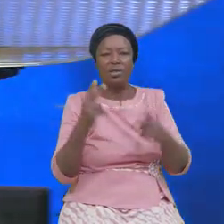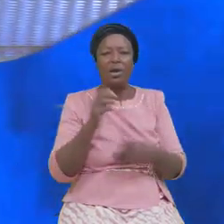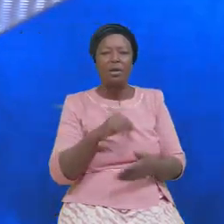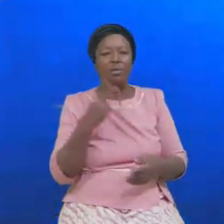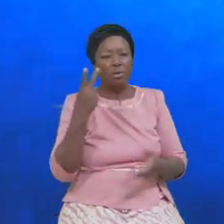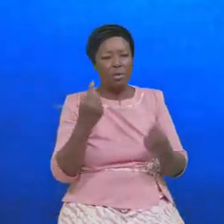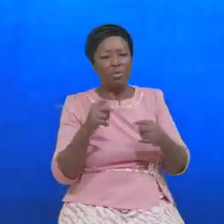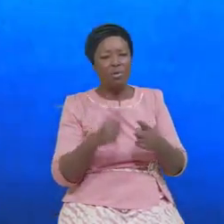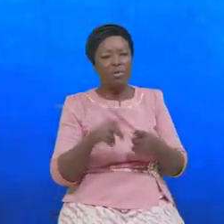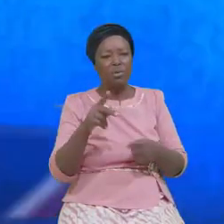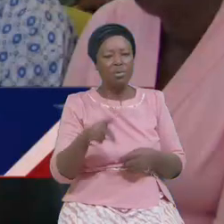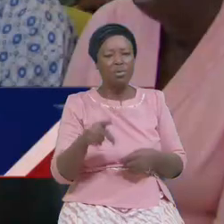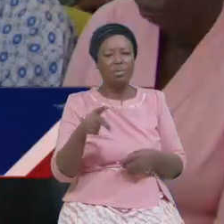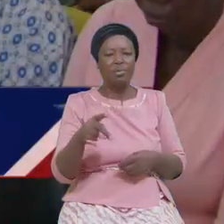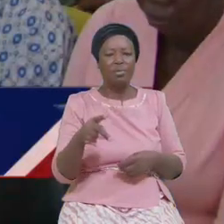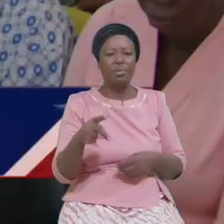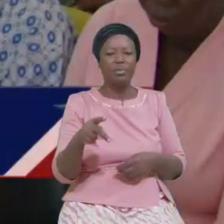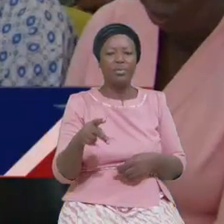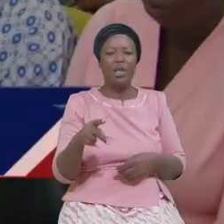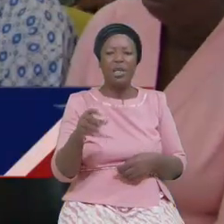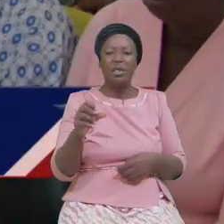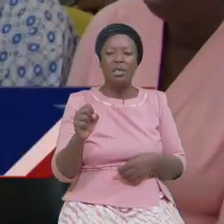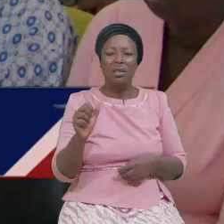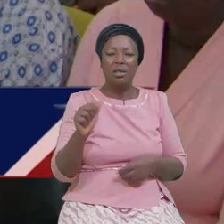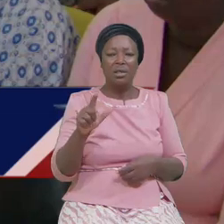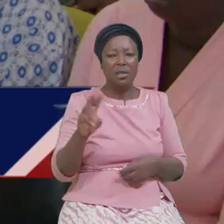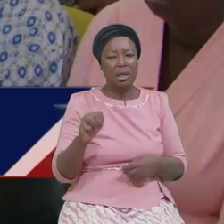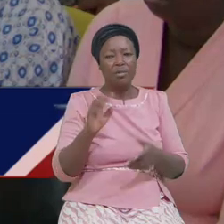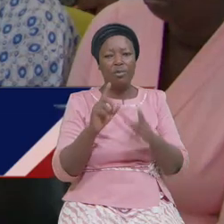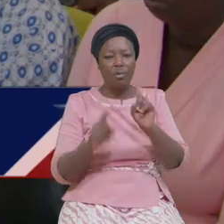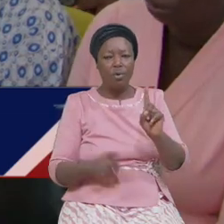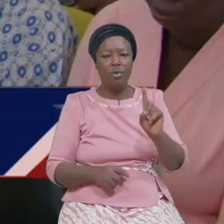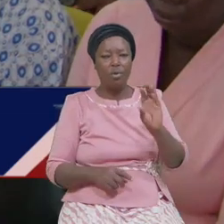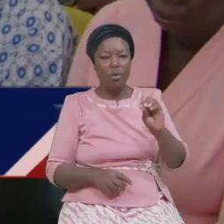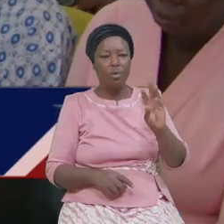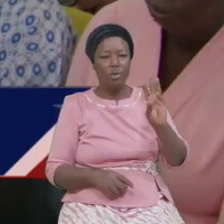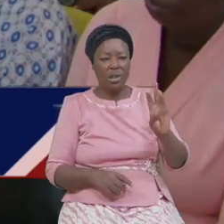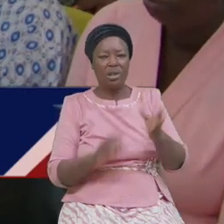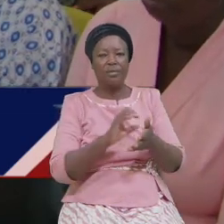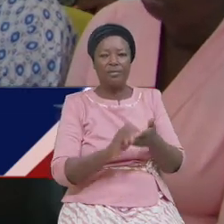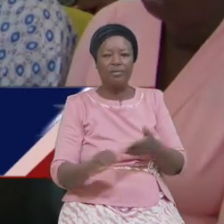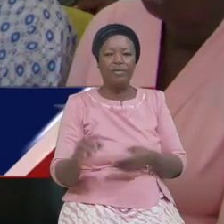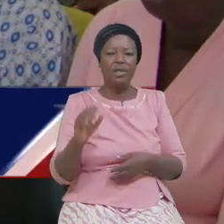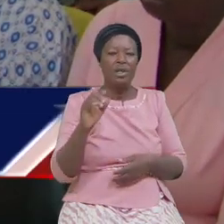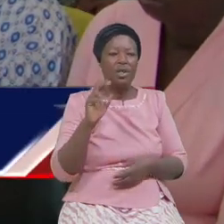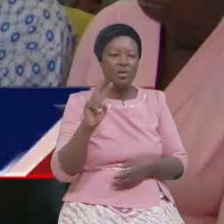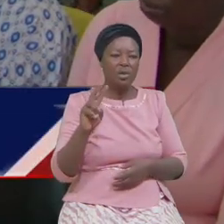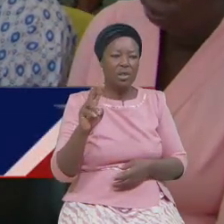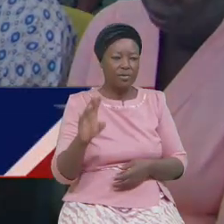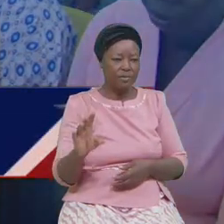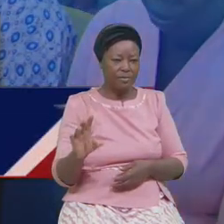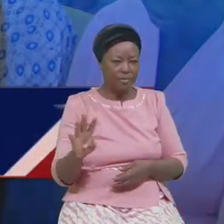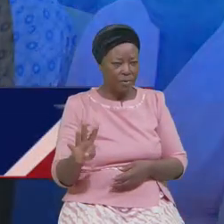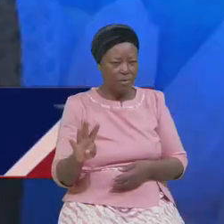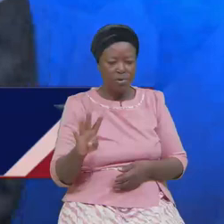Psalm 106, and we're reading from verse 24. Yea, they despised the